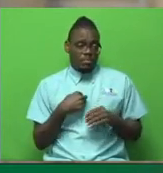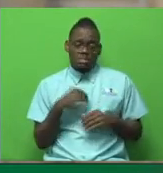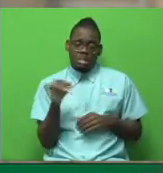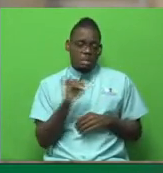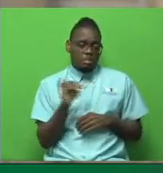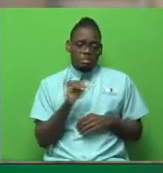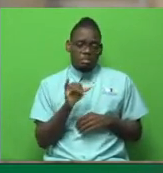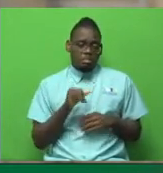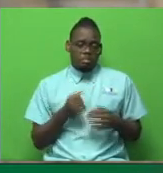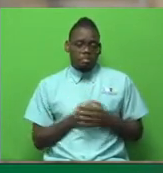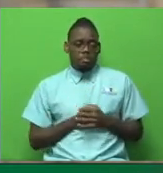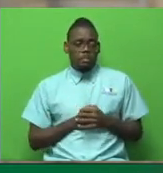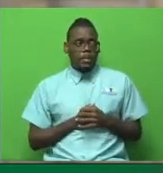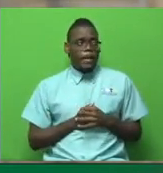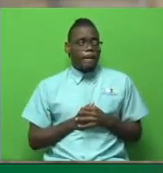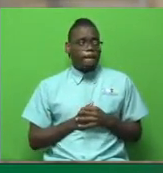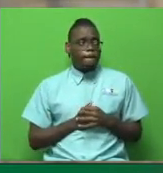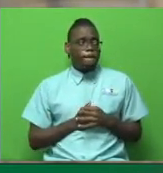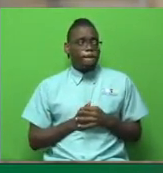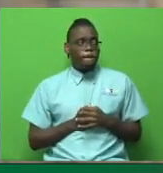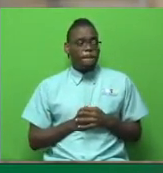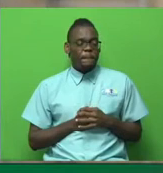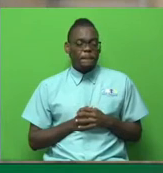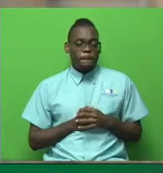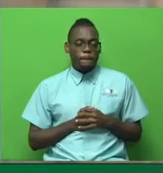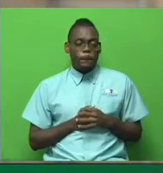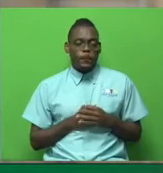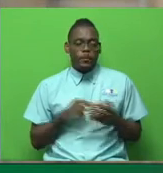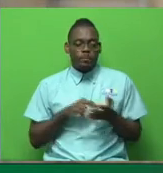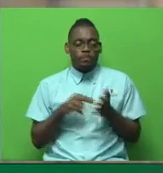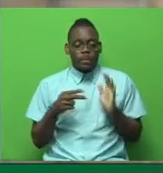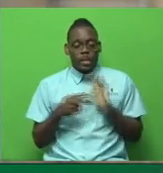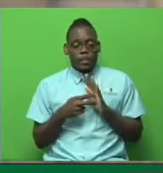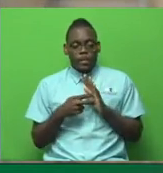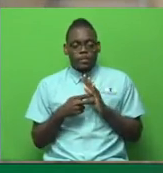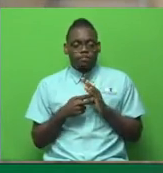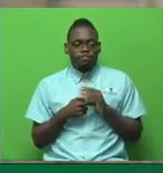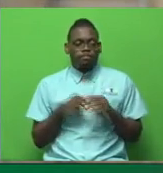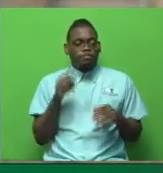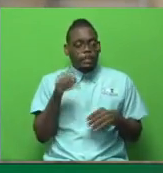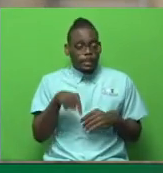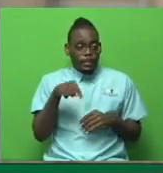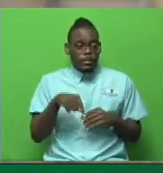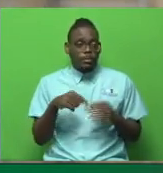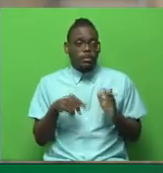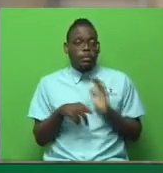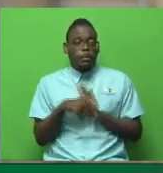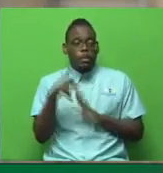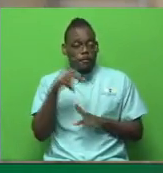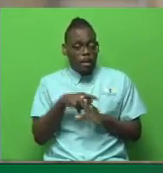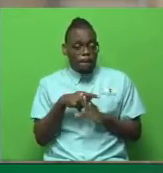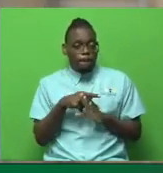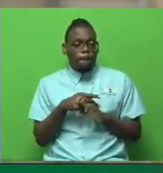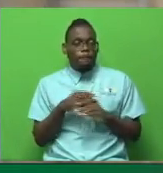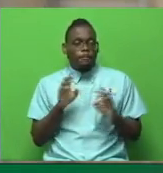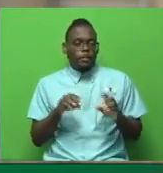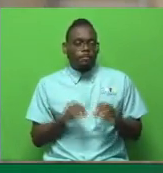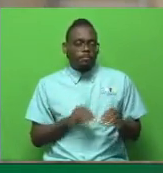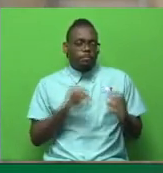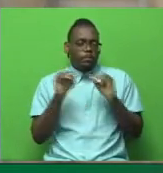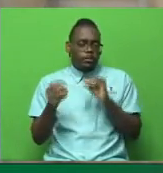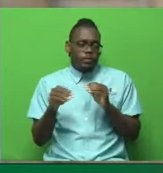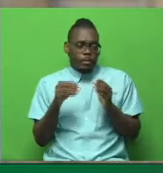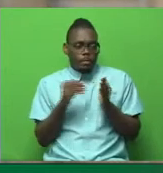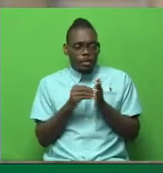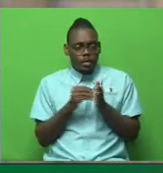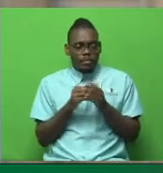in other words these targeted programs we are placing money in the pockets of the poor in this country and